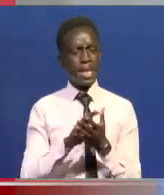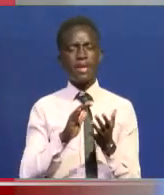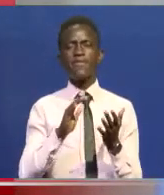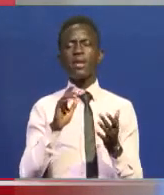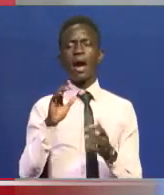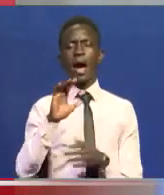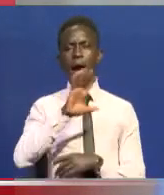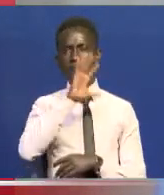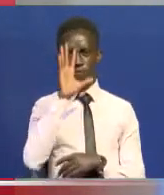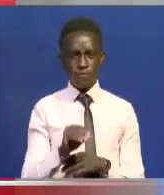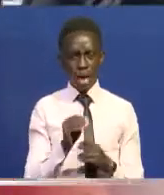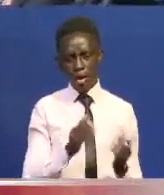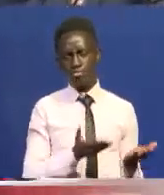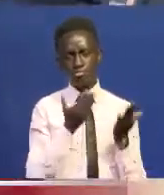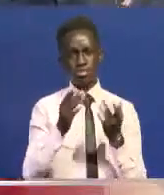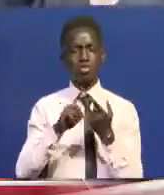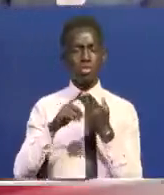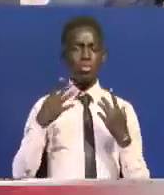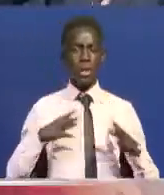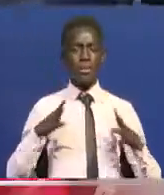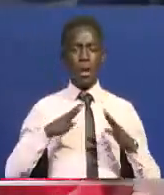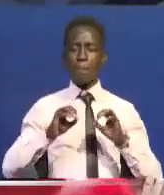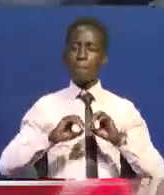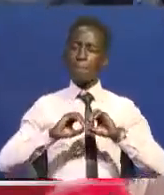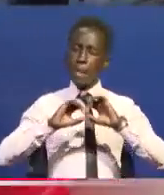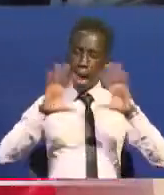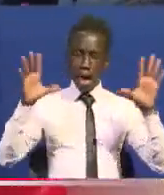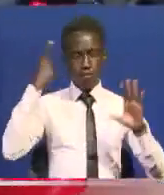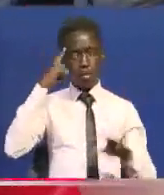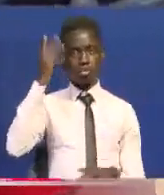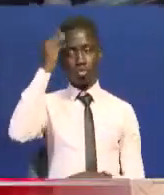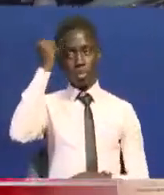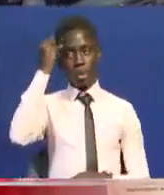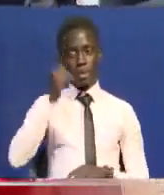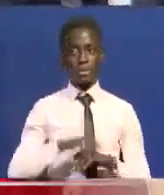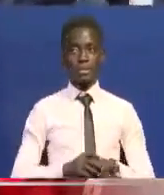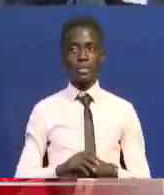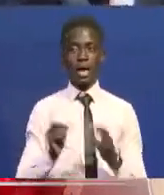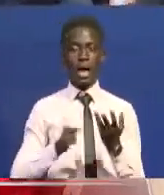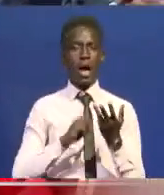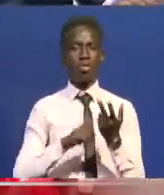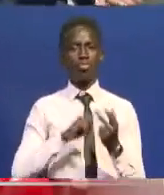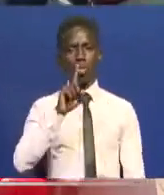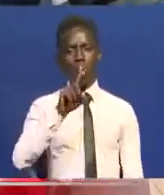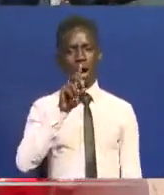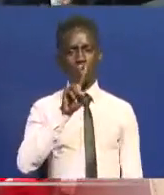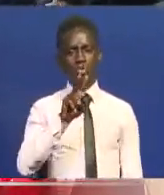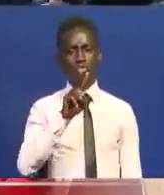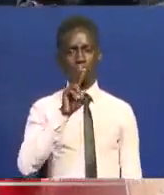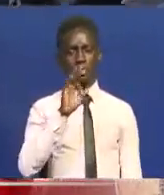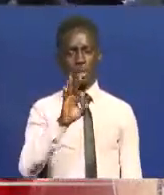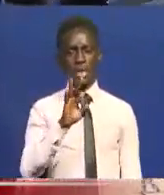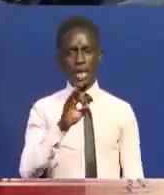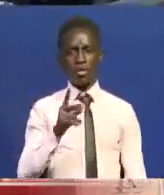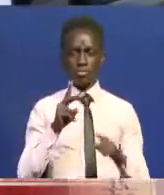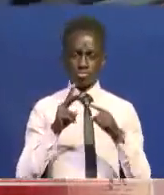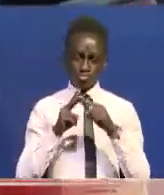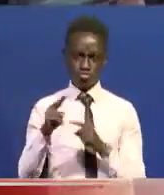bright people of Somalia. Count of 3, 2, 1, 30.